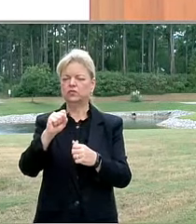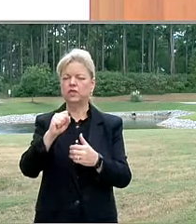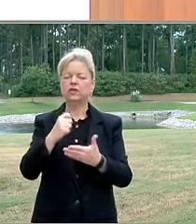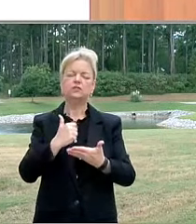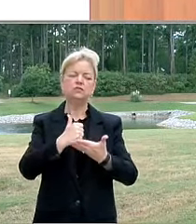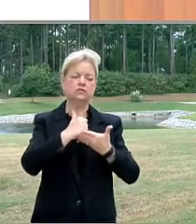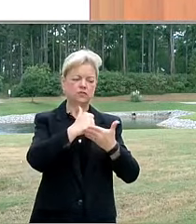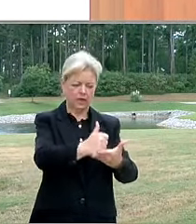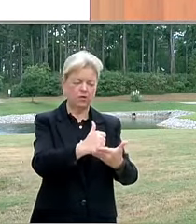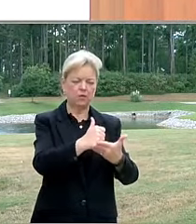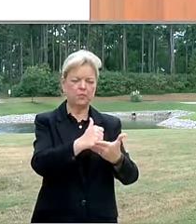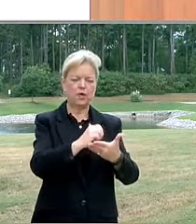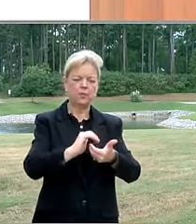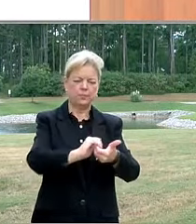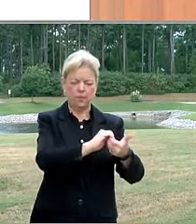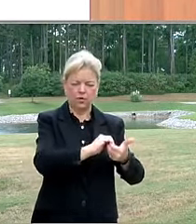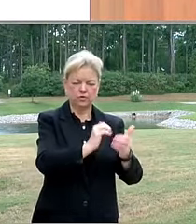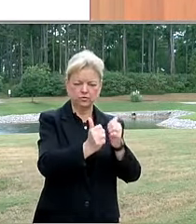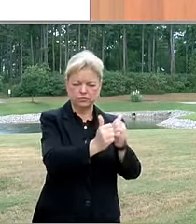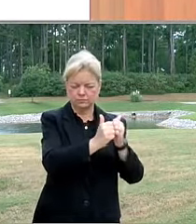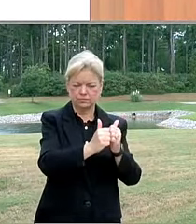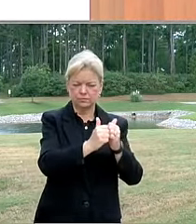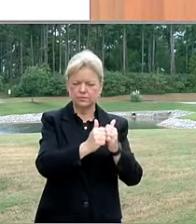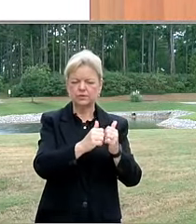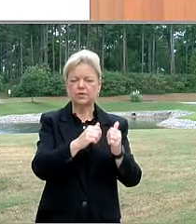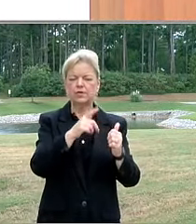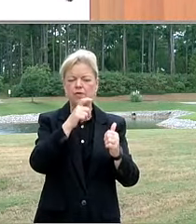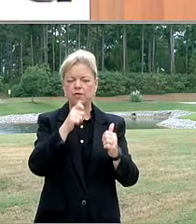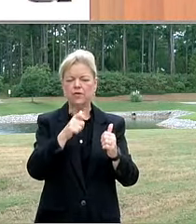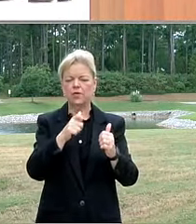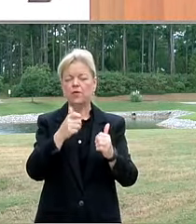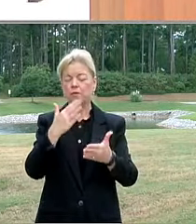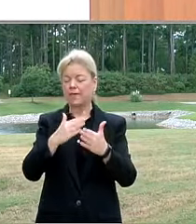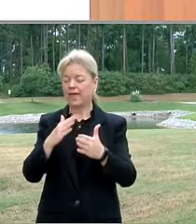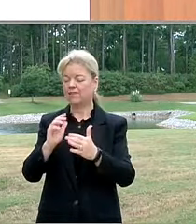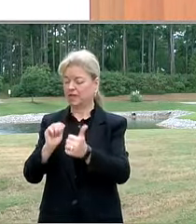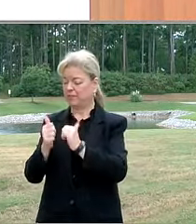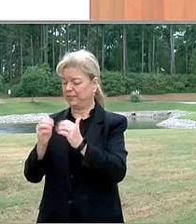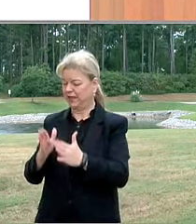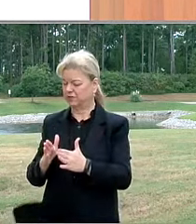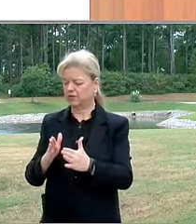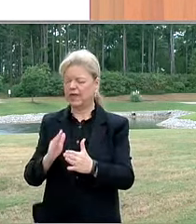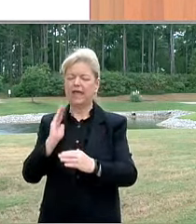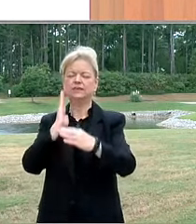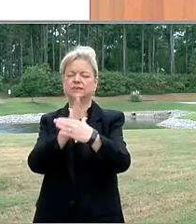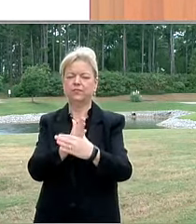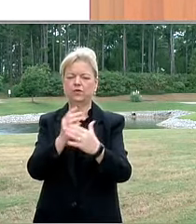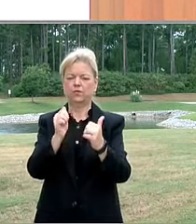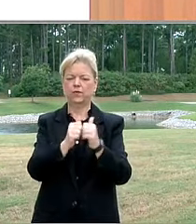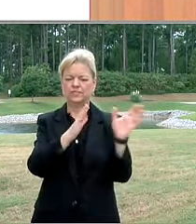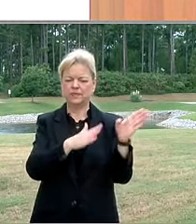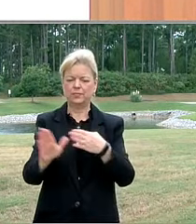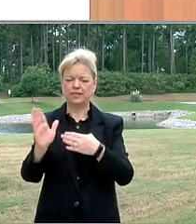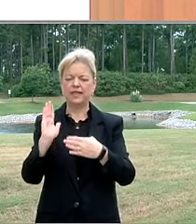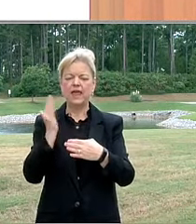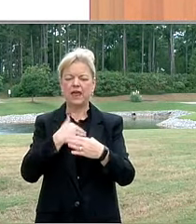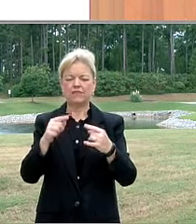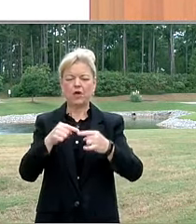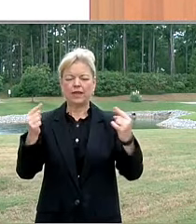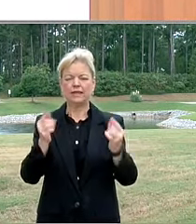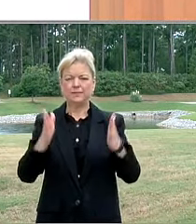partners, to influence fence sitters who may be attracted by competitors, and to interfere with the plans of our